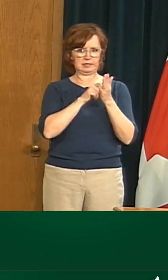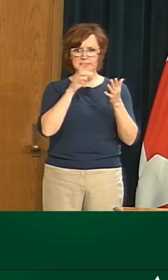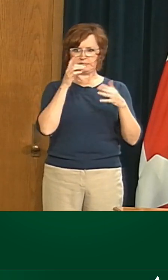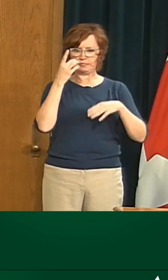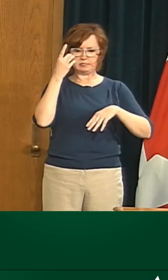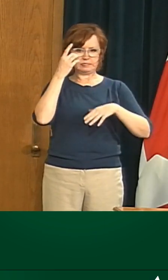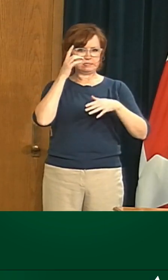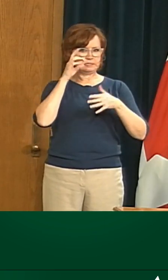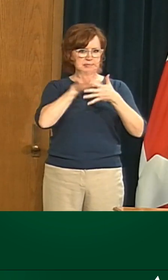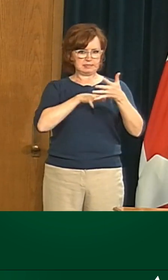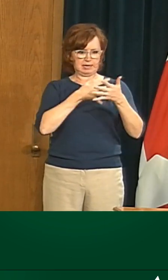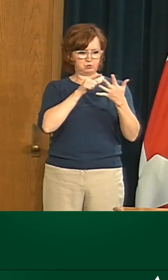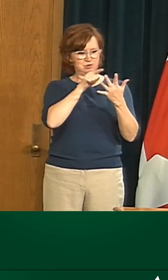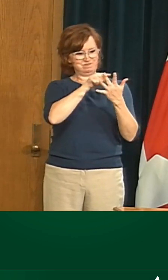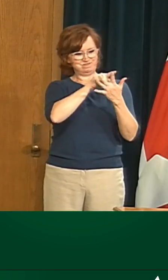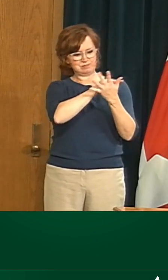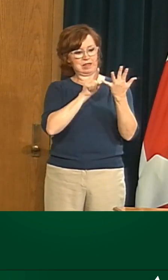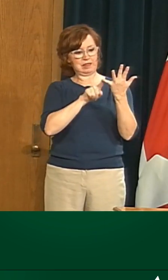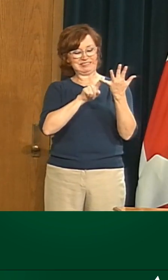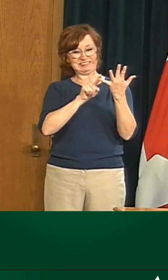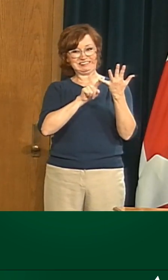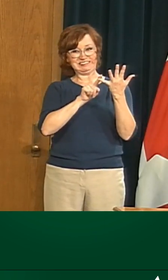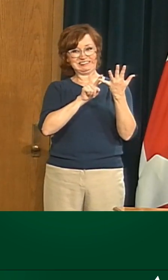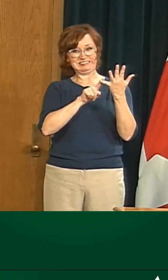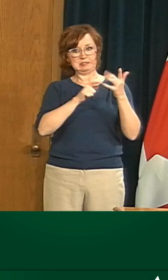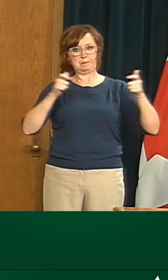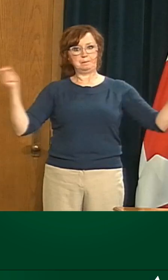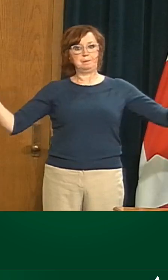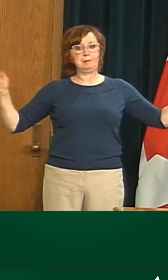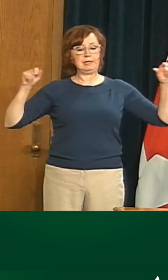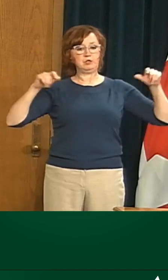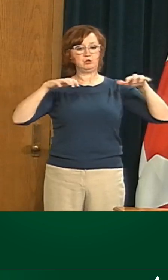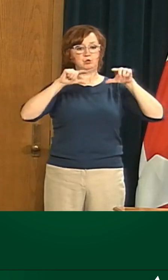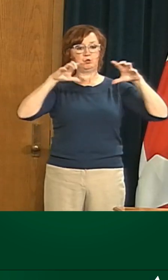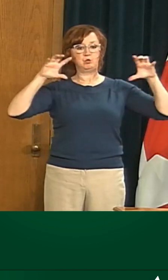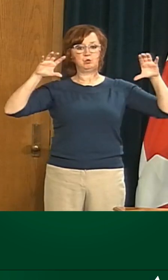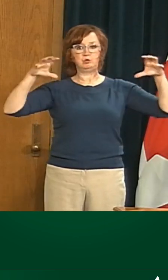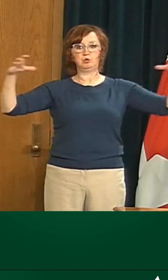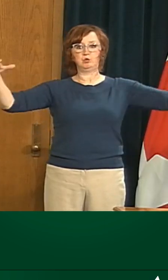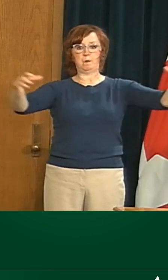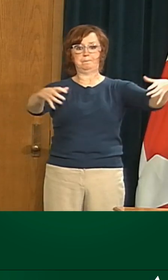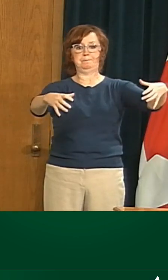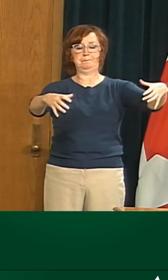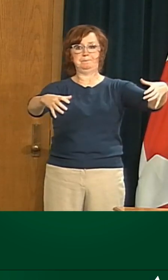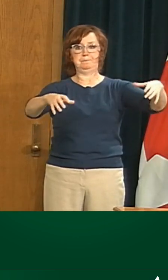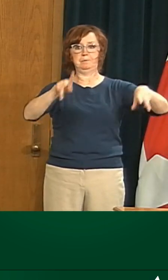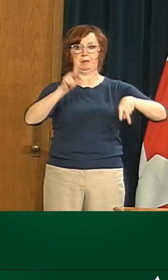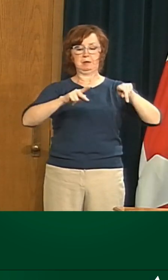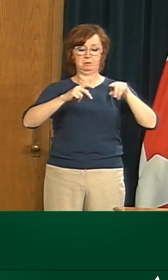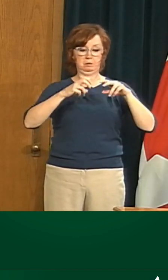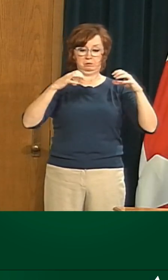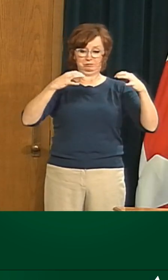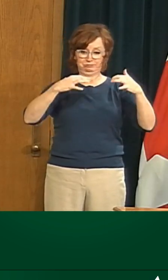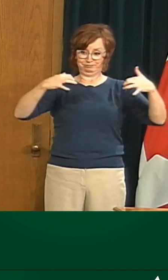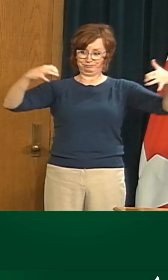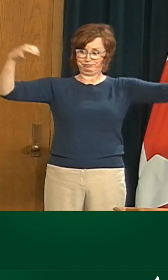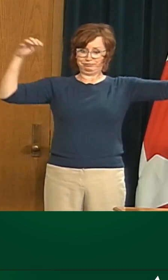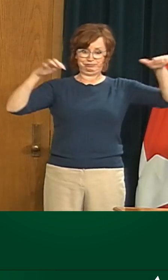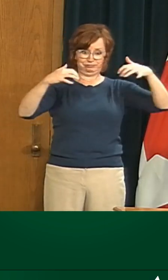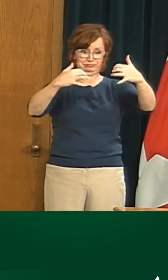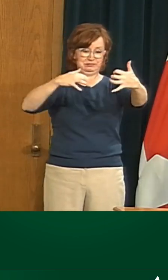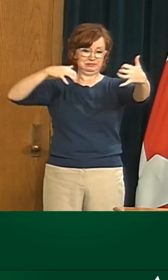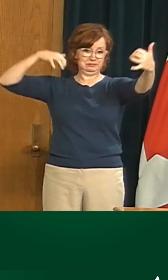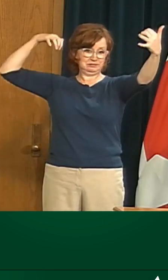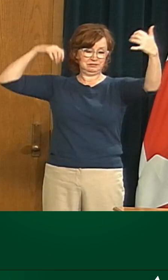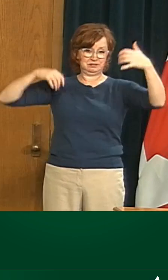phase 5, which is the big crowds, isn't that in essence saying that we just cannot plan for rider